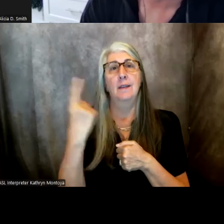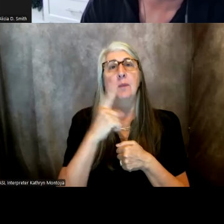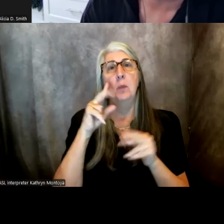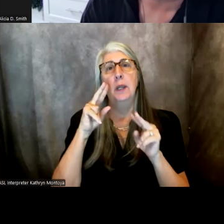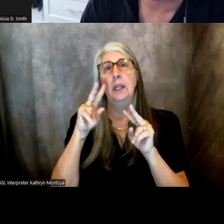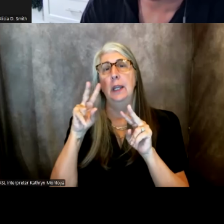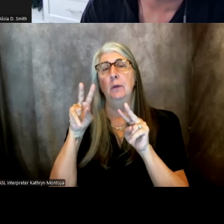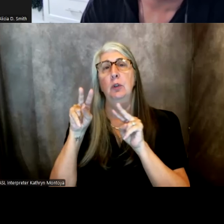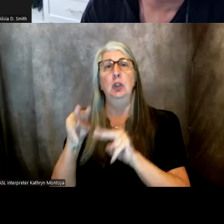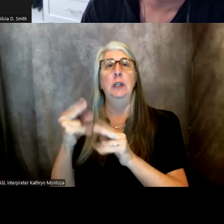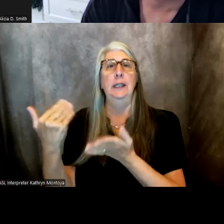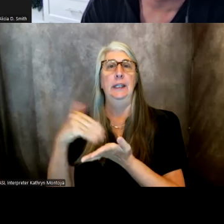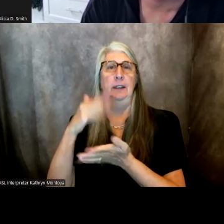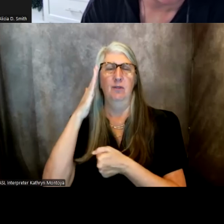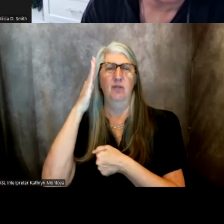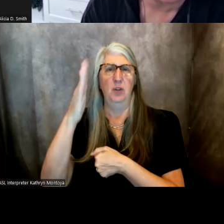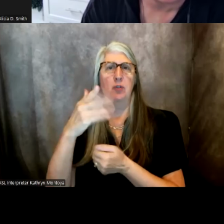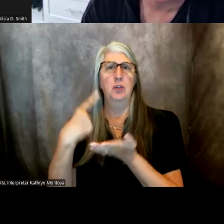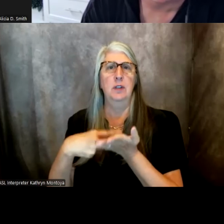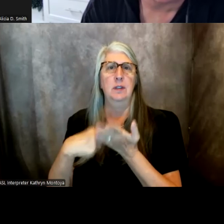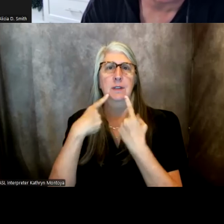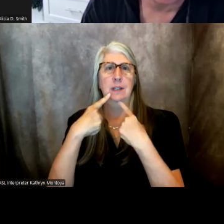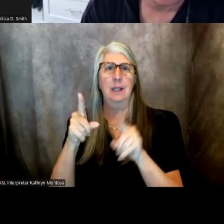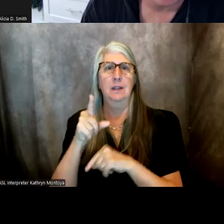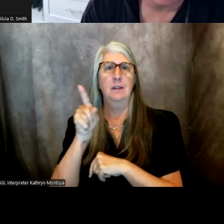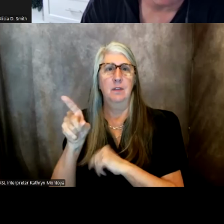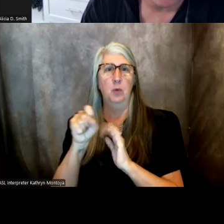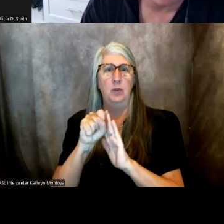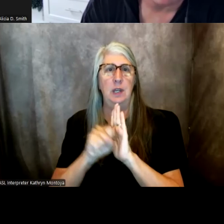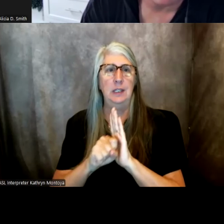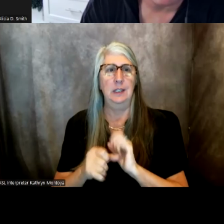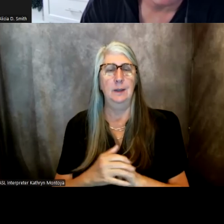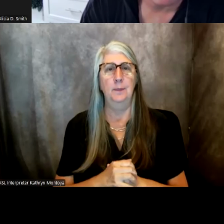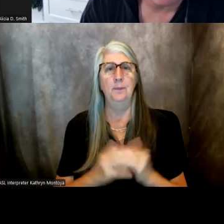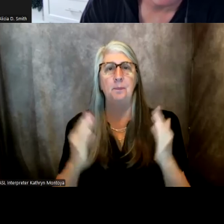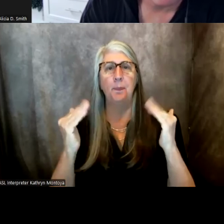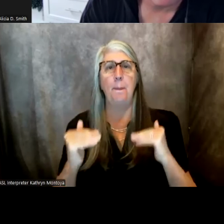a future crisis jam and talk about some successes in that space. Next slide.